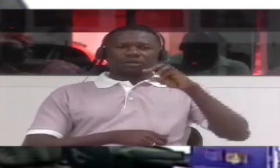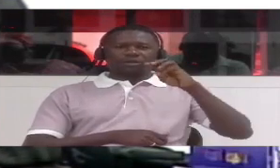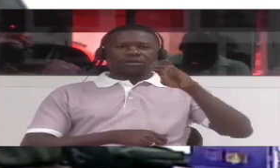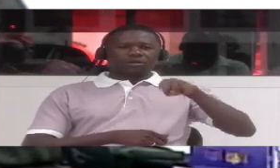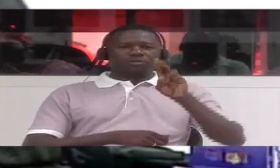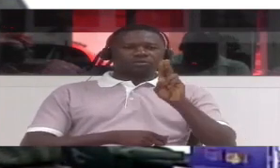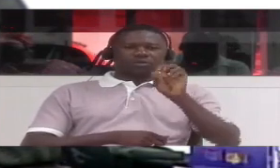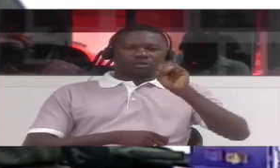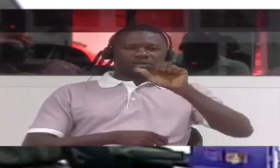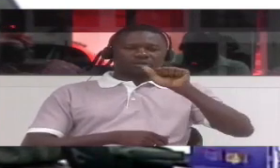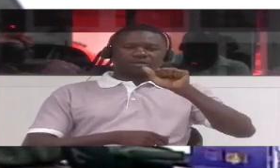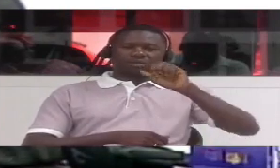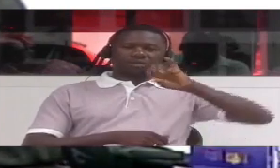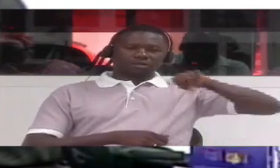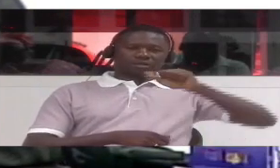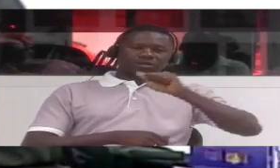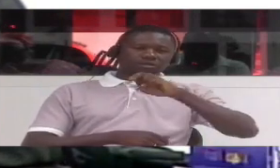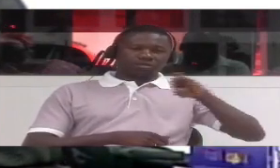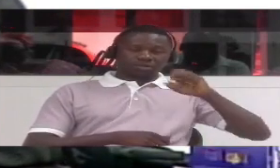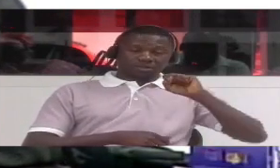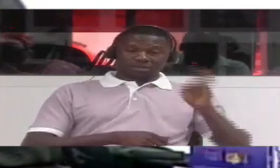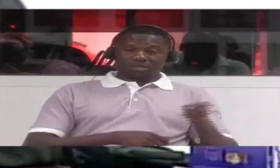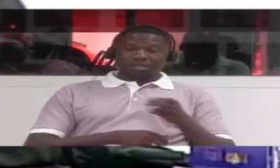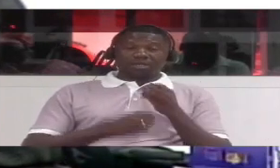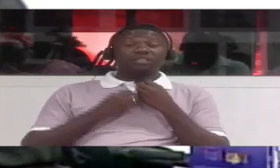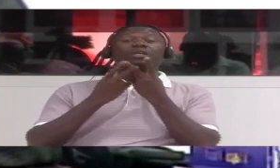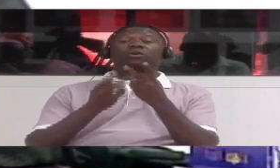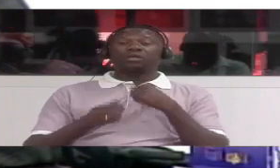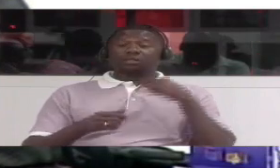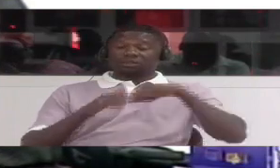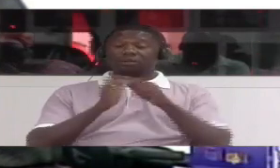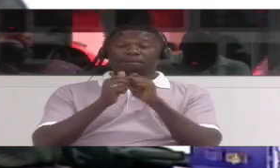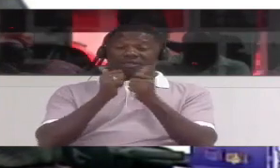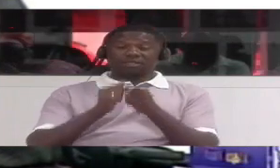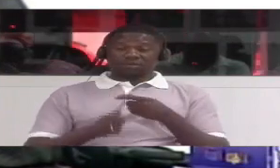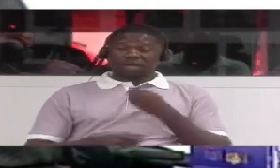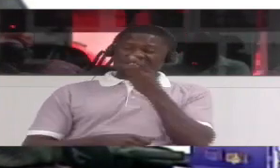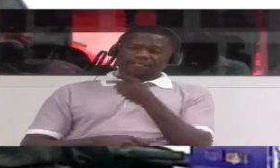Maliamugu shouted in Mandinka, said, I told you that let's kill this man.